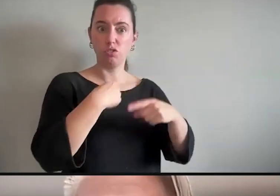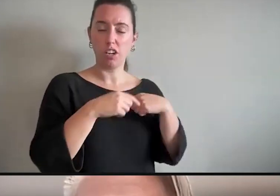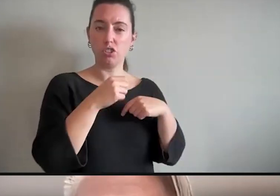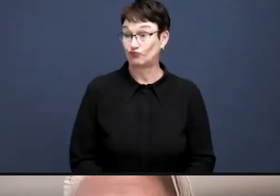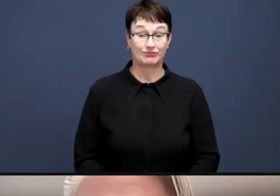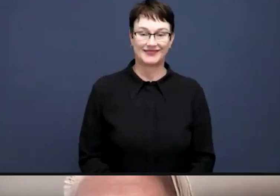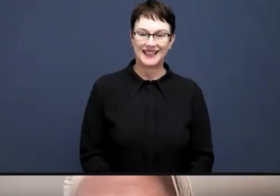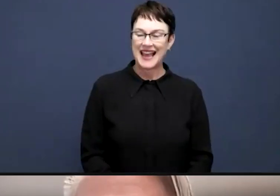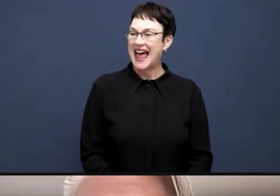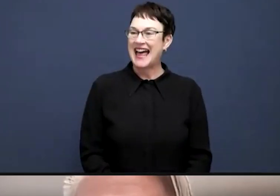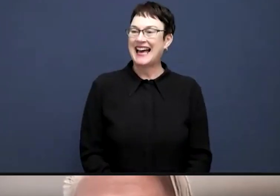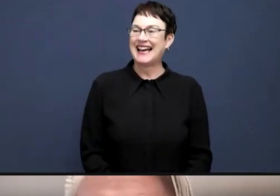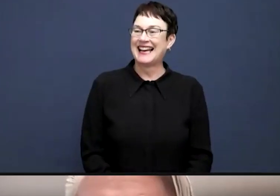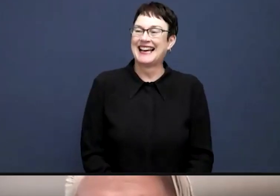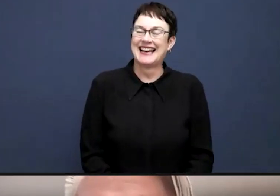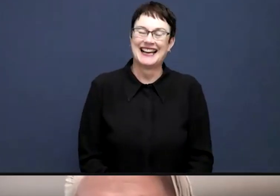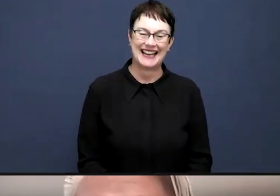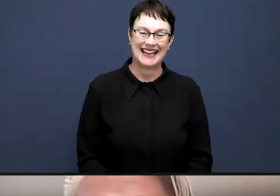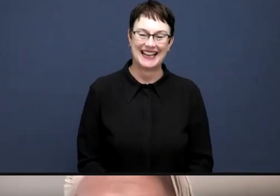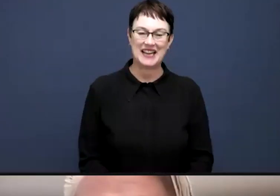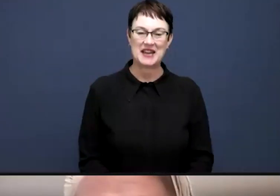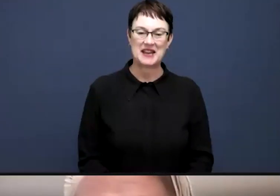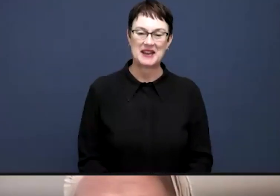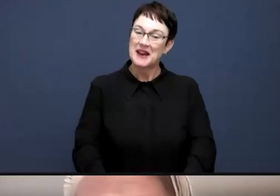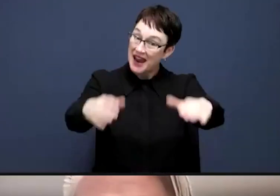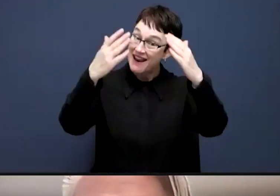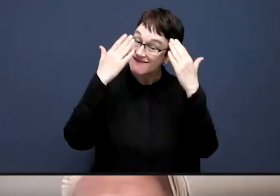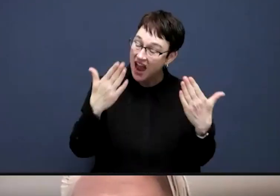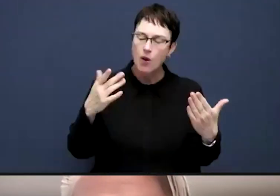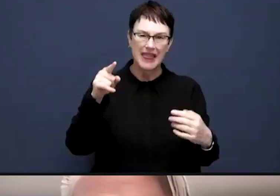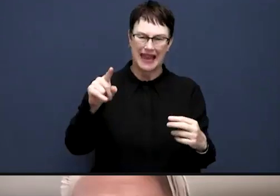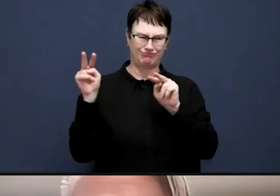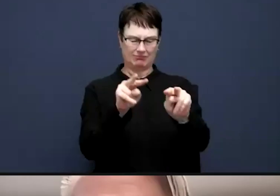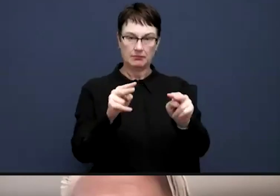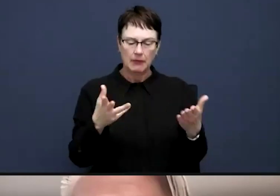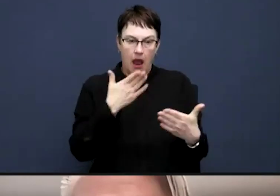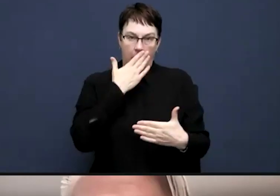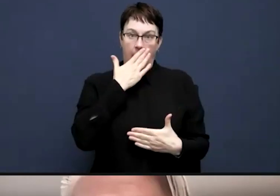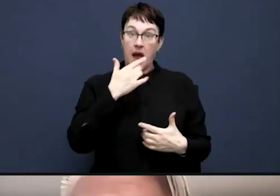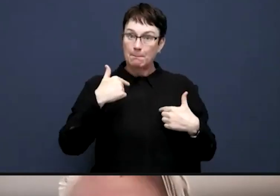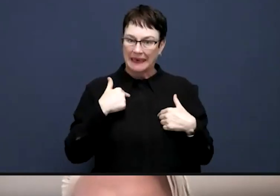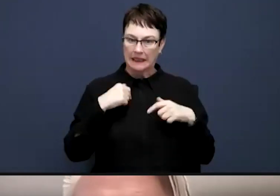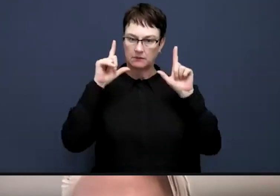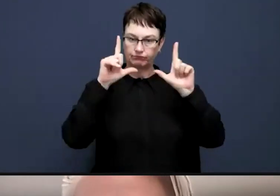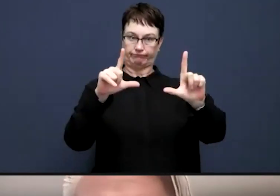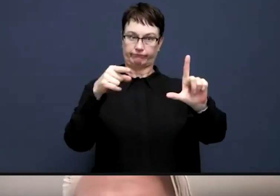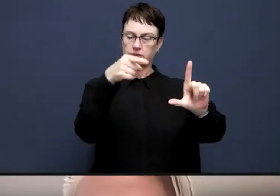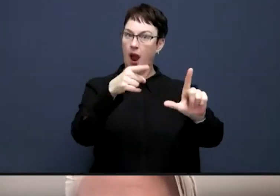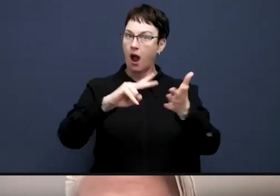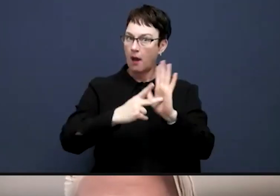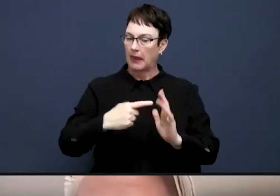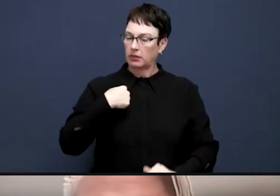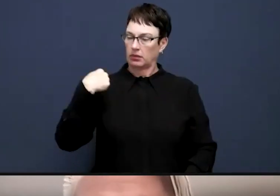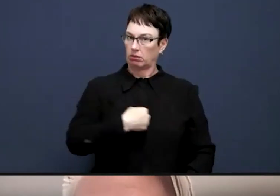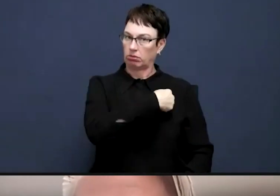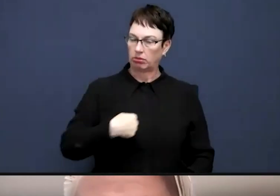thought, I don't need to do this. But when it was a crappy alt text, they felt, now it's my responsibility because I put the picture in there or the image in there and I need to describe it in a better way.